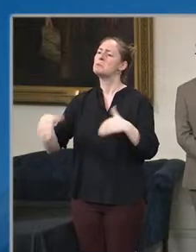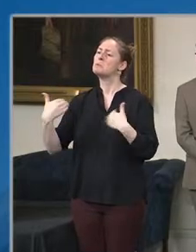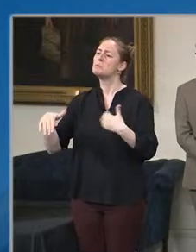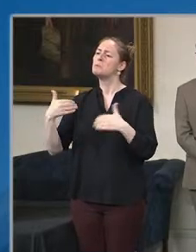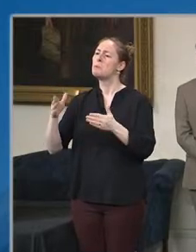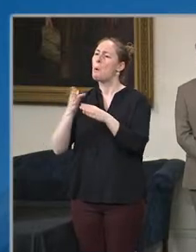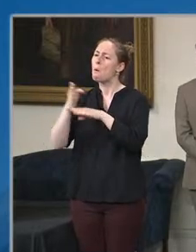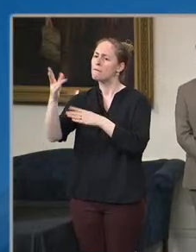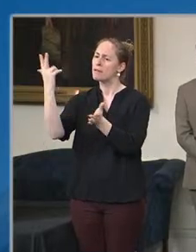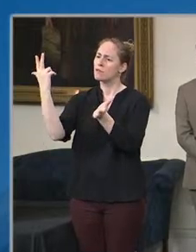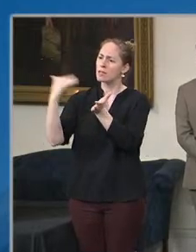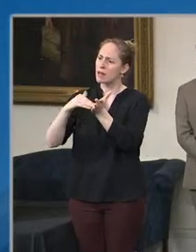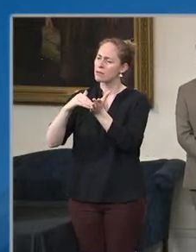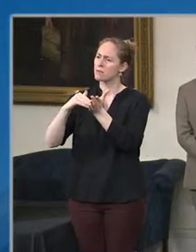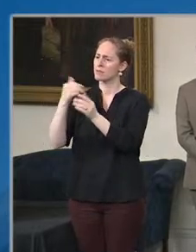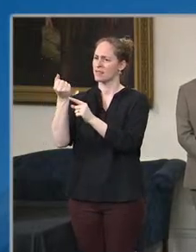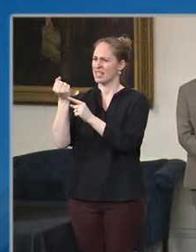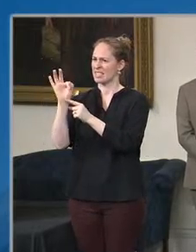deaths in a single day.